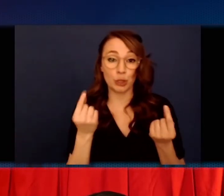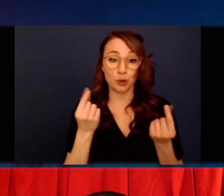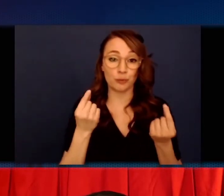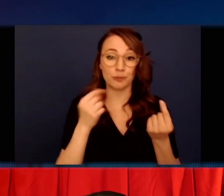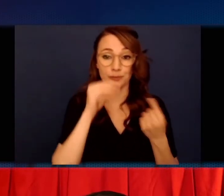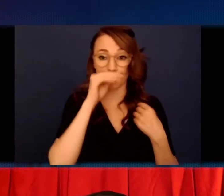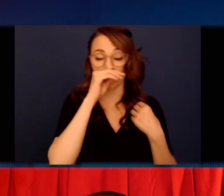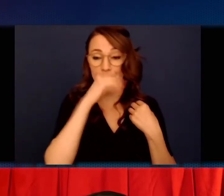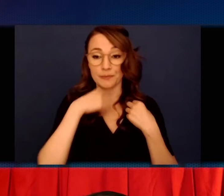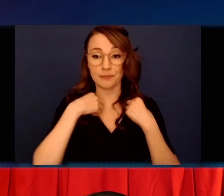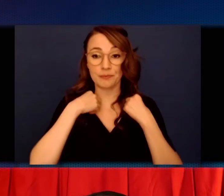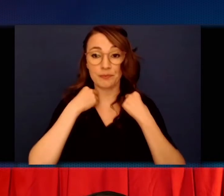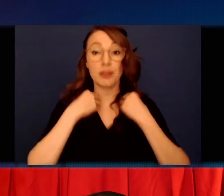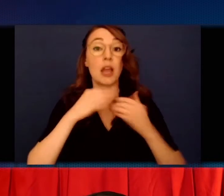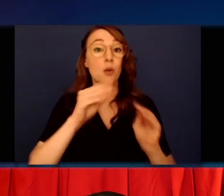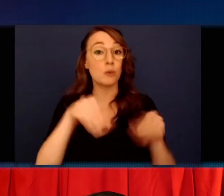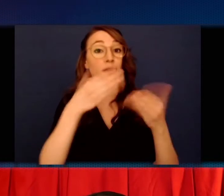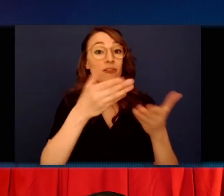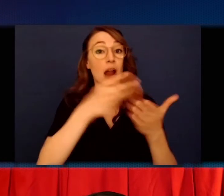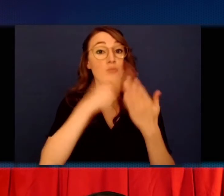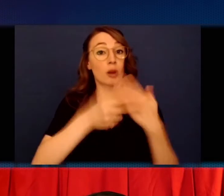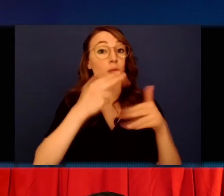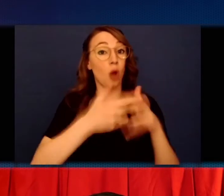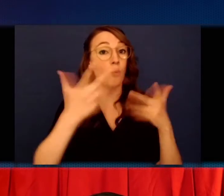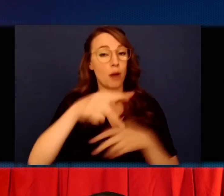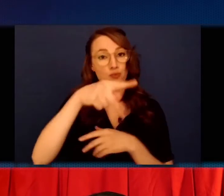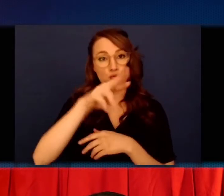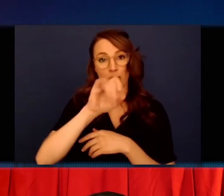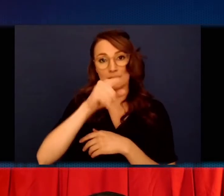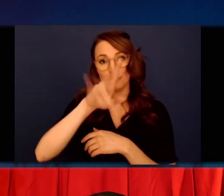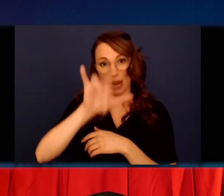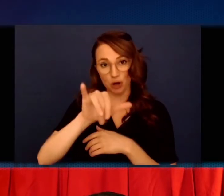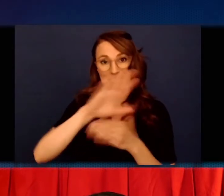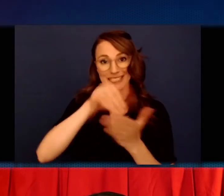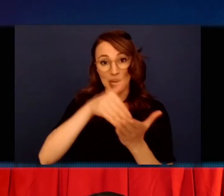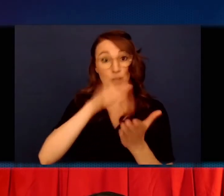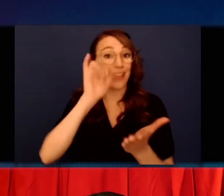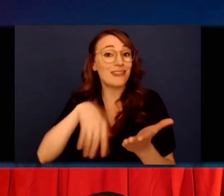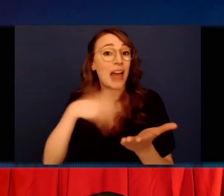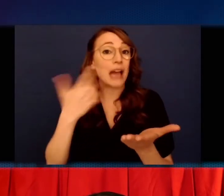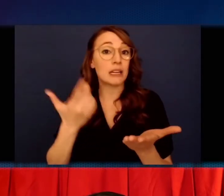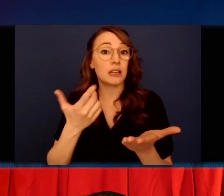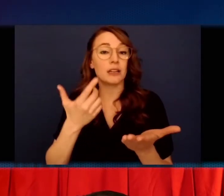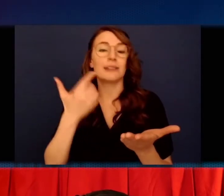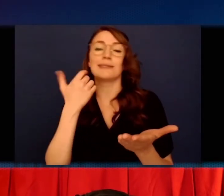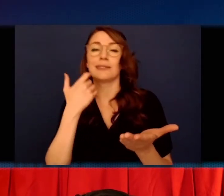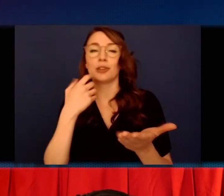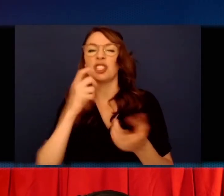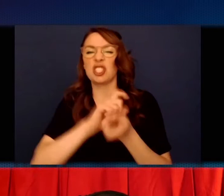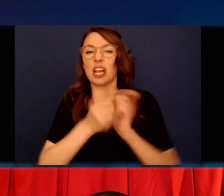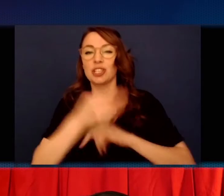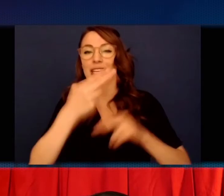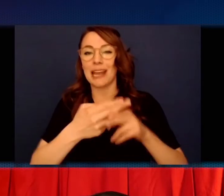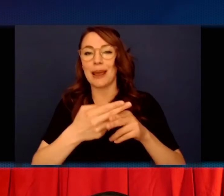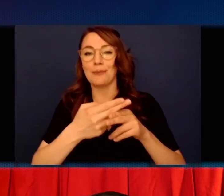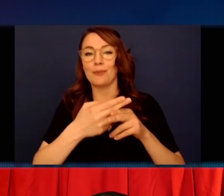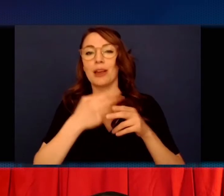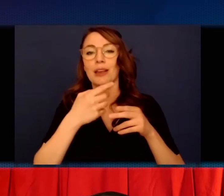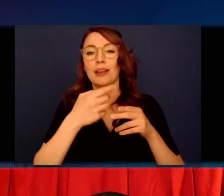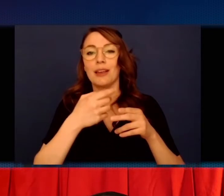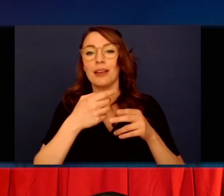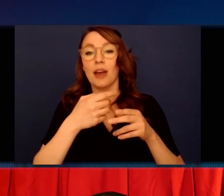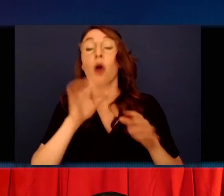we provide a program called the Prosperity Center, which is really what we're now calling the pathway to financial